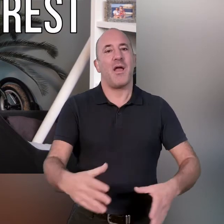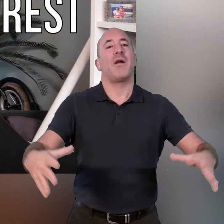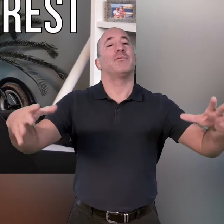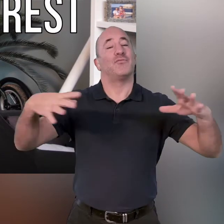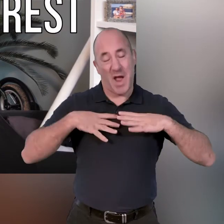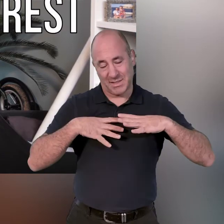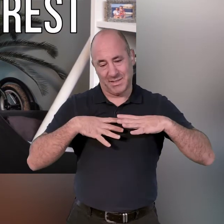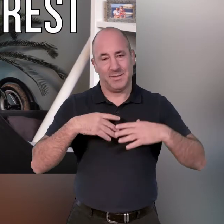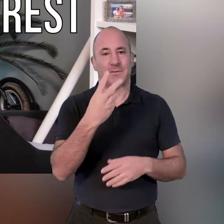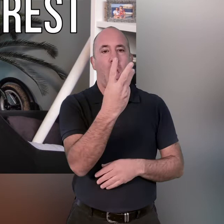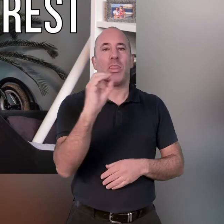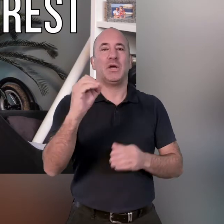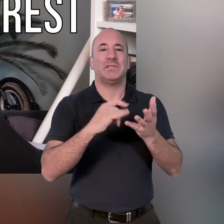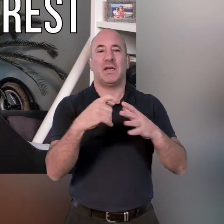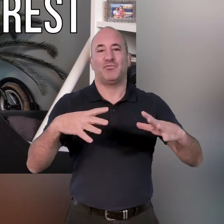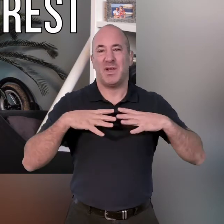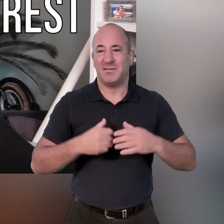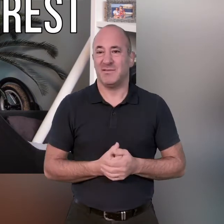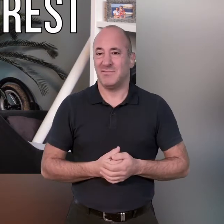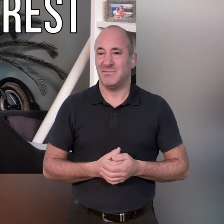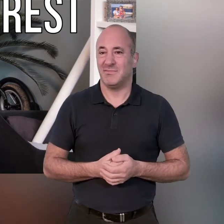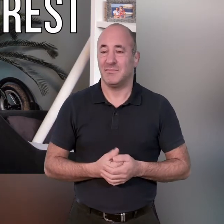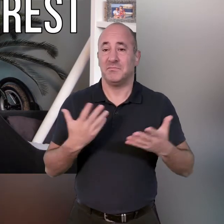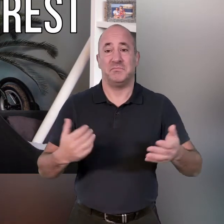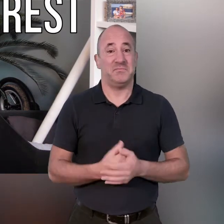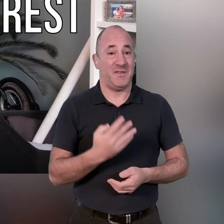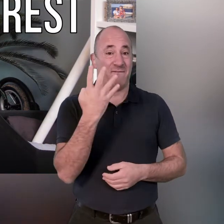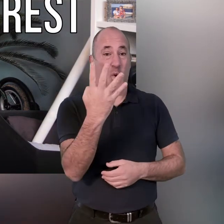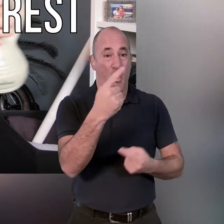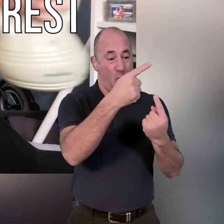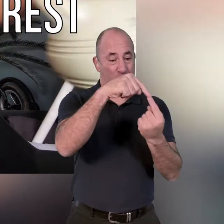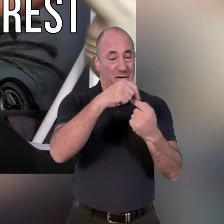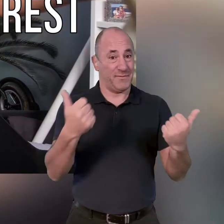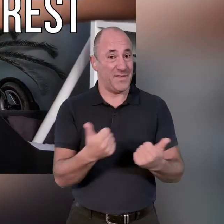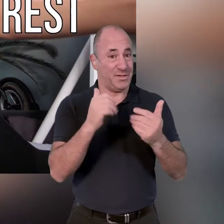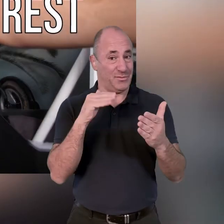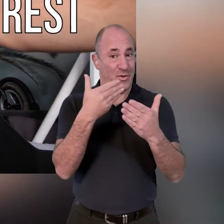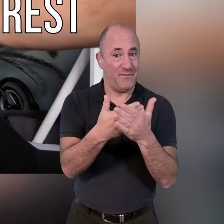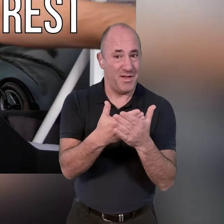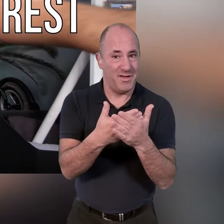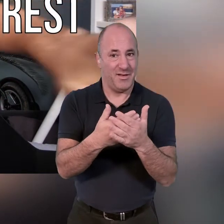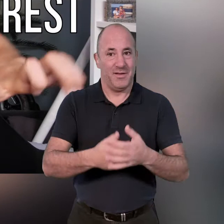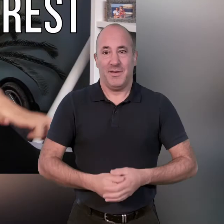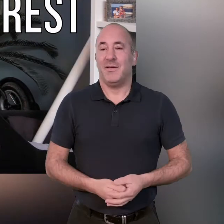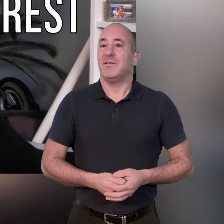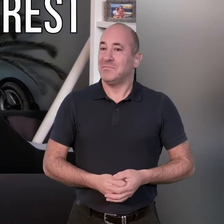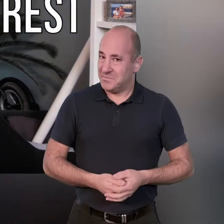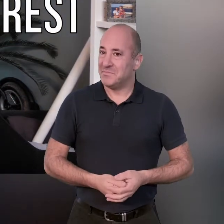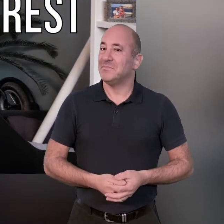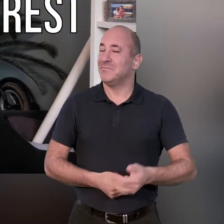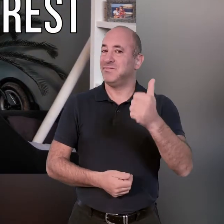1. Resting there, 30 seconds rest. Okay, we've done 4